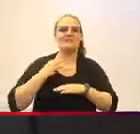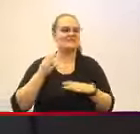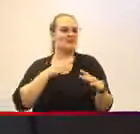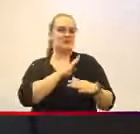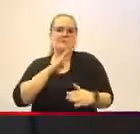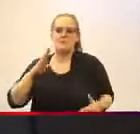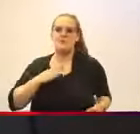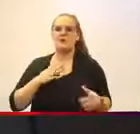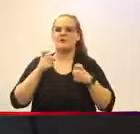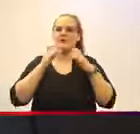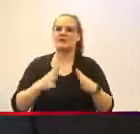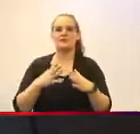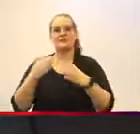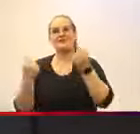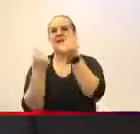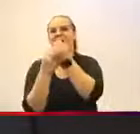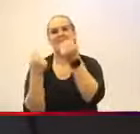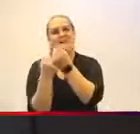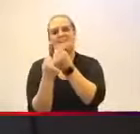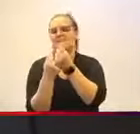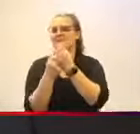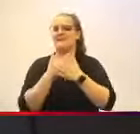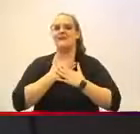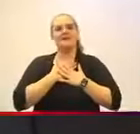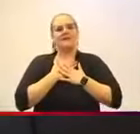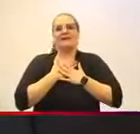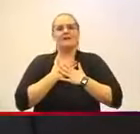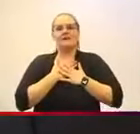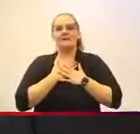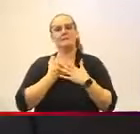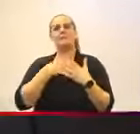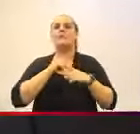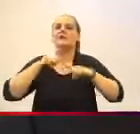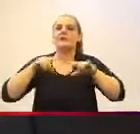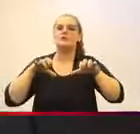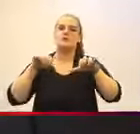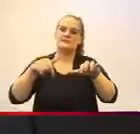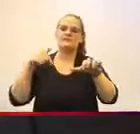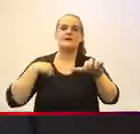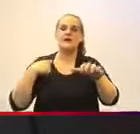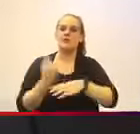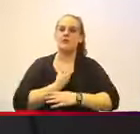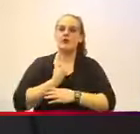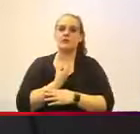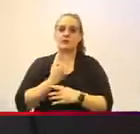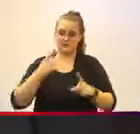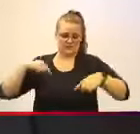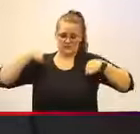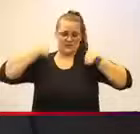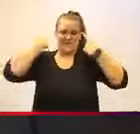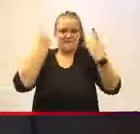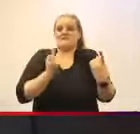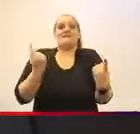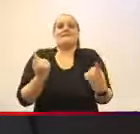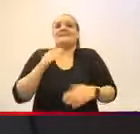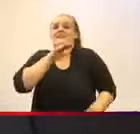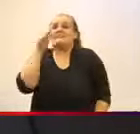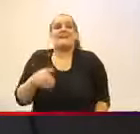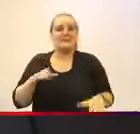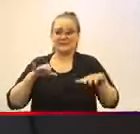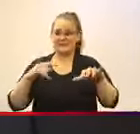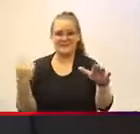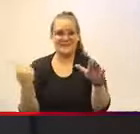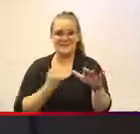our allies. We can't do this alone. We've never done this alone. Every dollar matters. Every